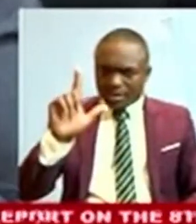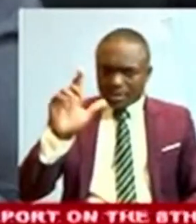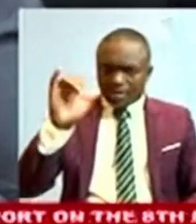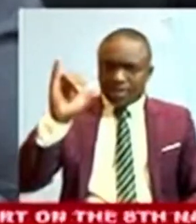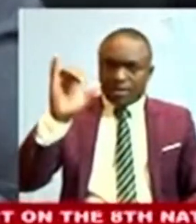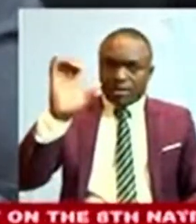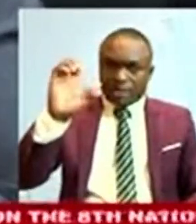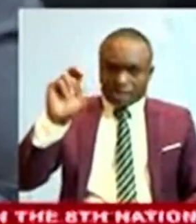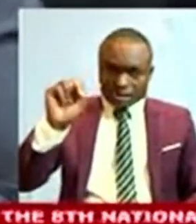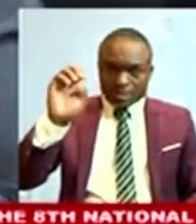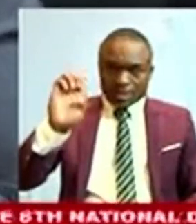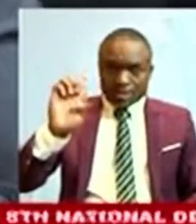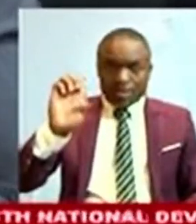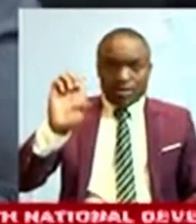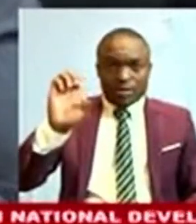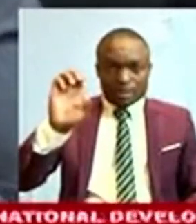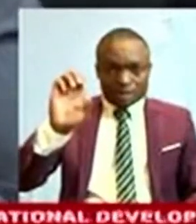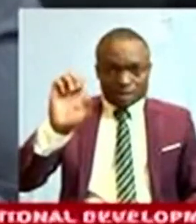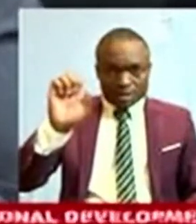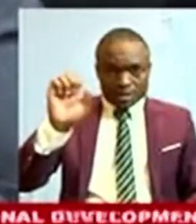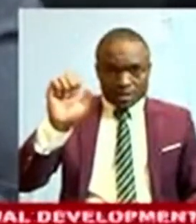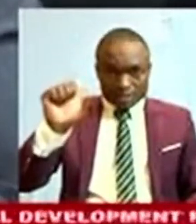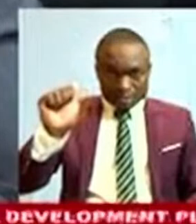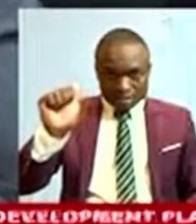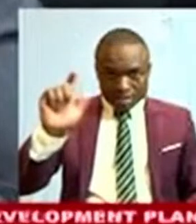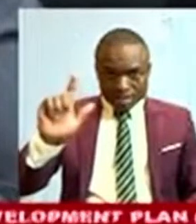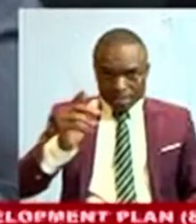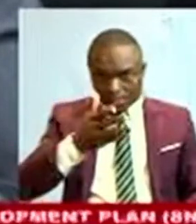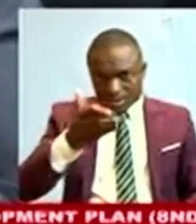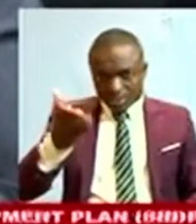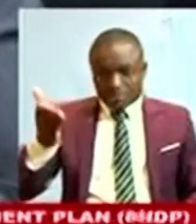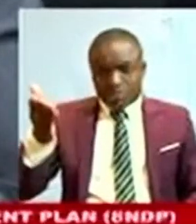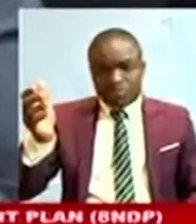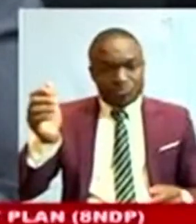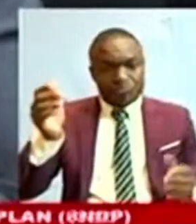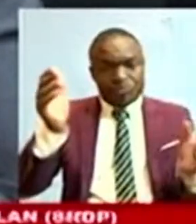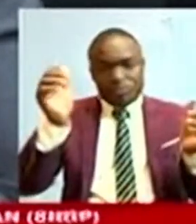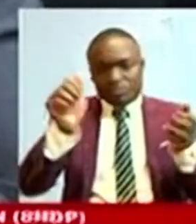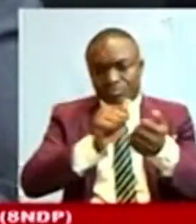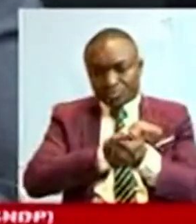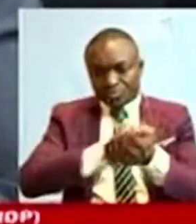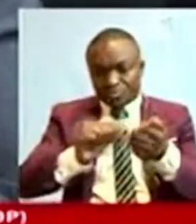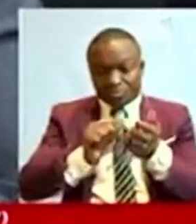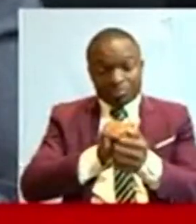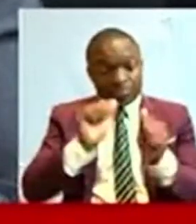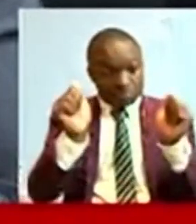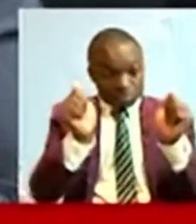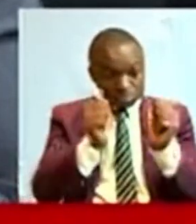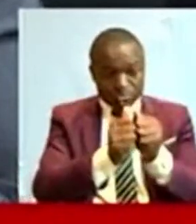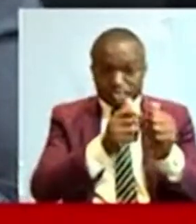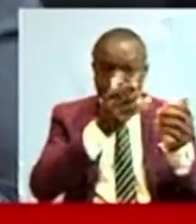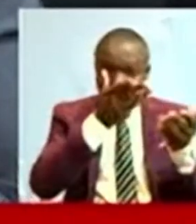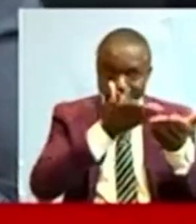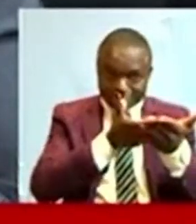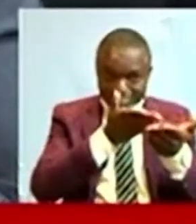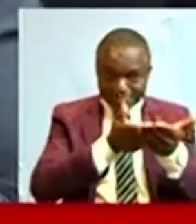many cases, those units were broken down. With this planned